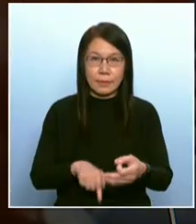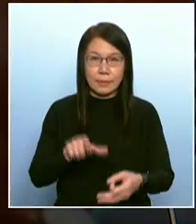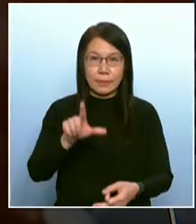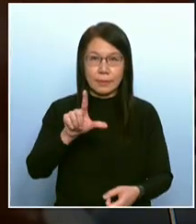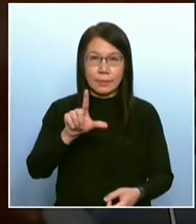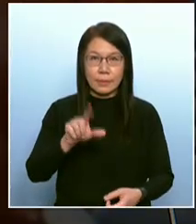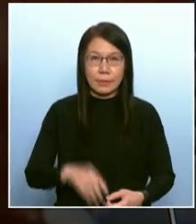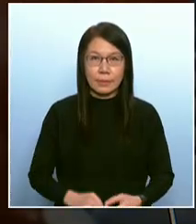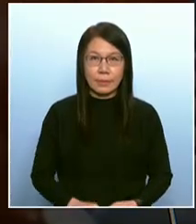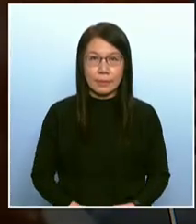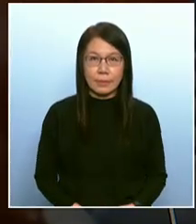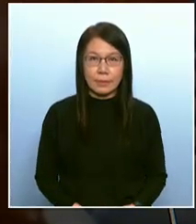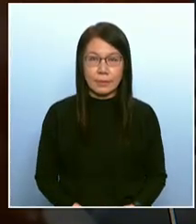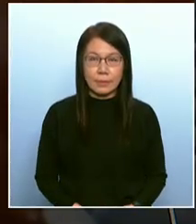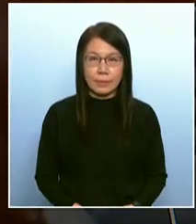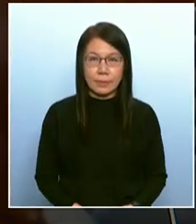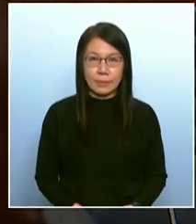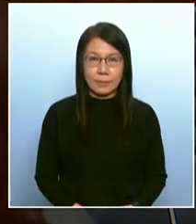Starry Lee.